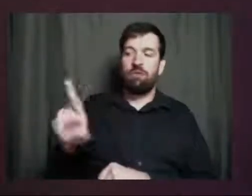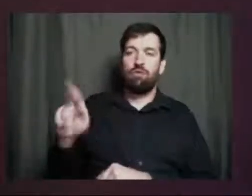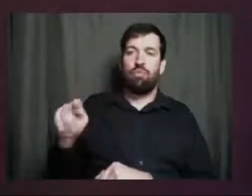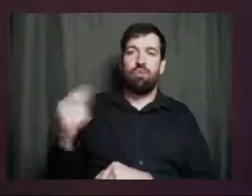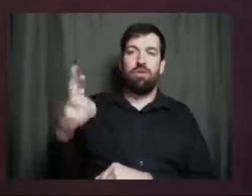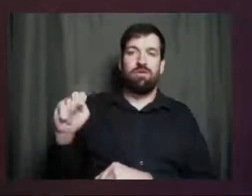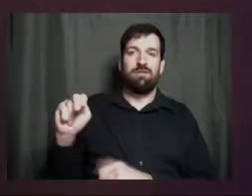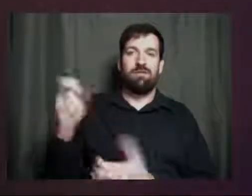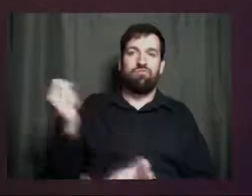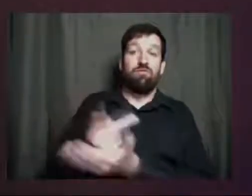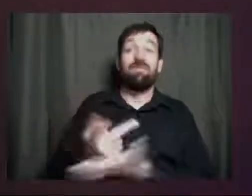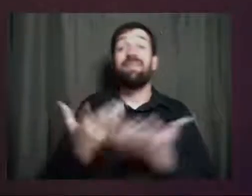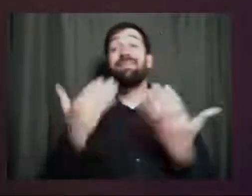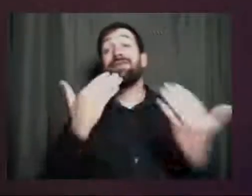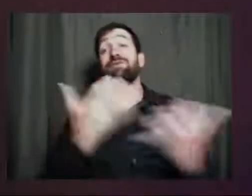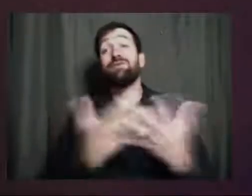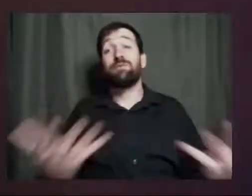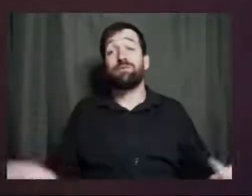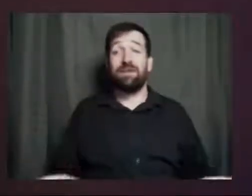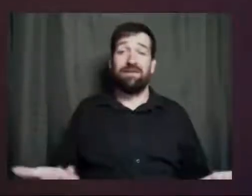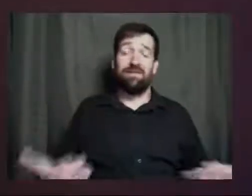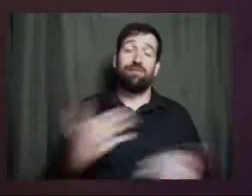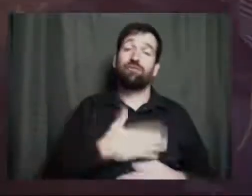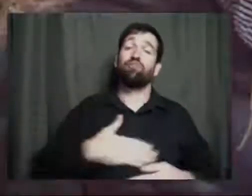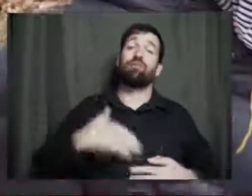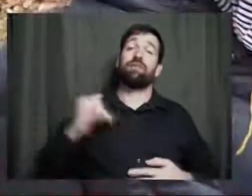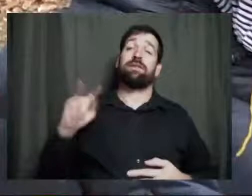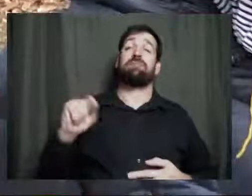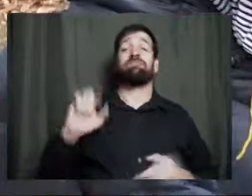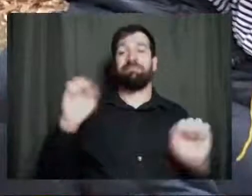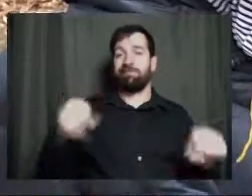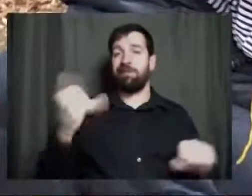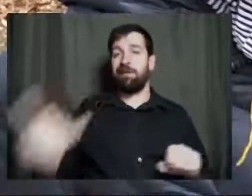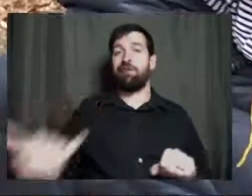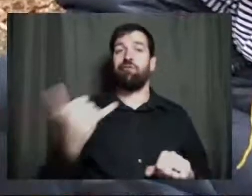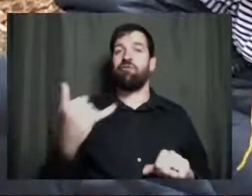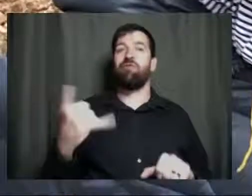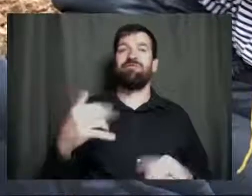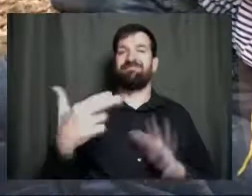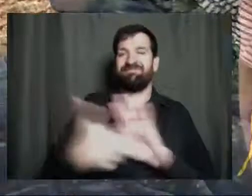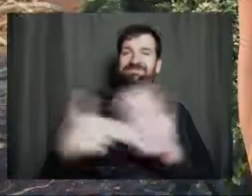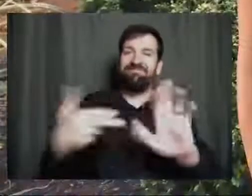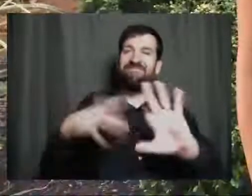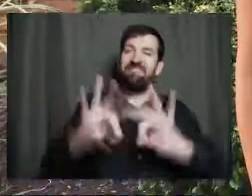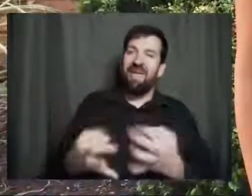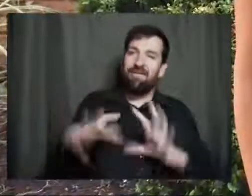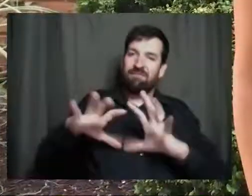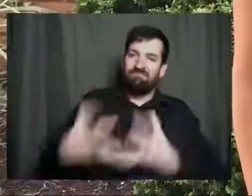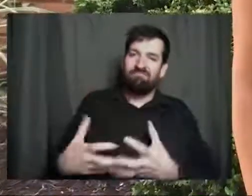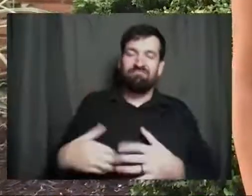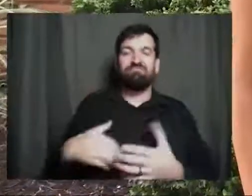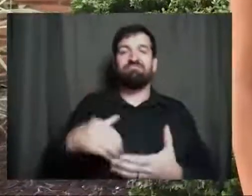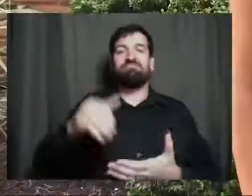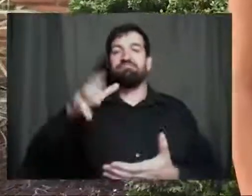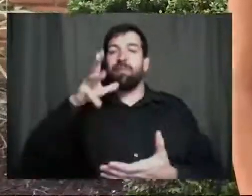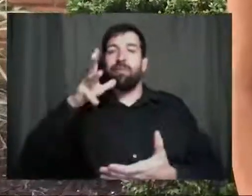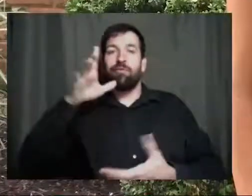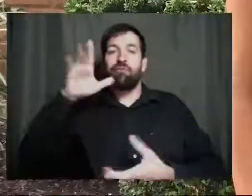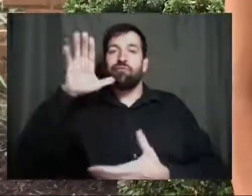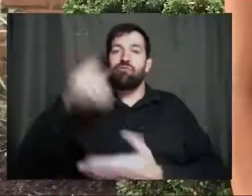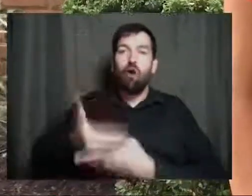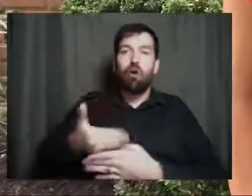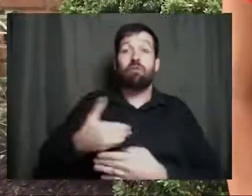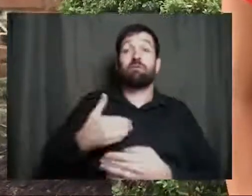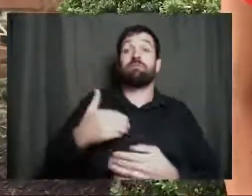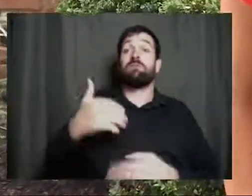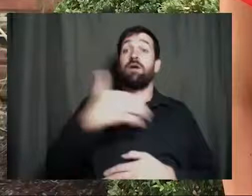so much for being with us today. We really appreciate it. And you can call this a family affair. A mother and daughter discovered a gene that means breast cancer runs